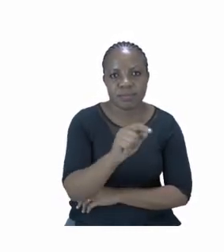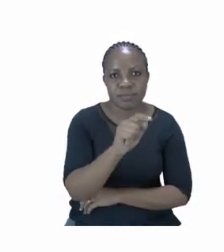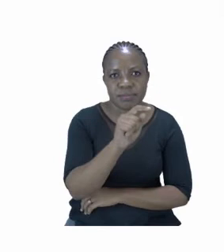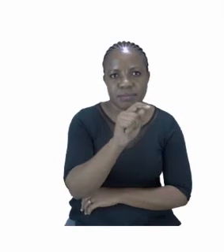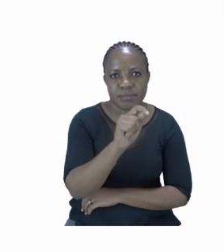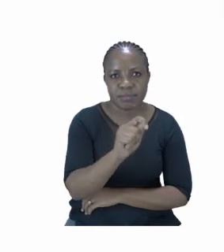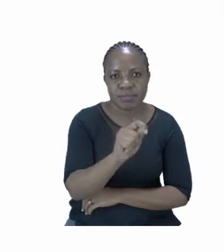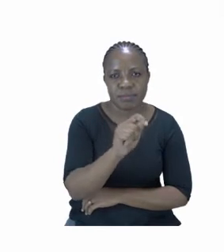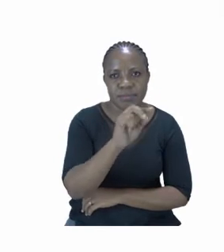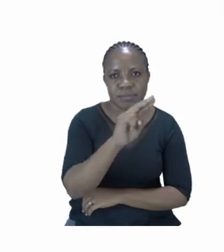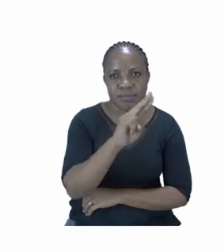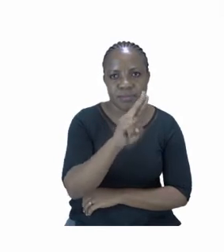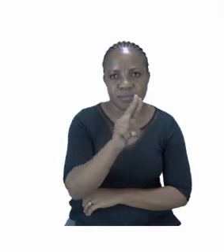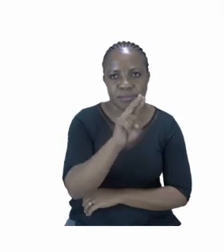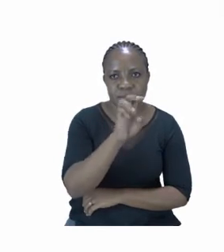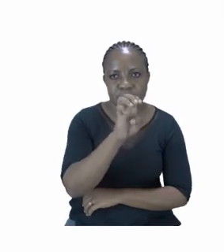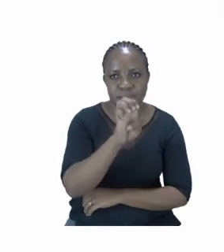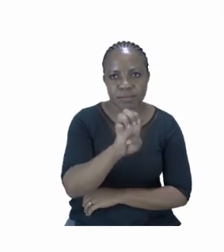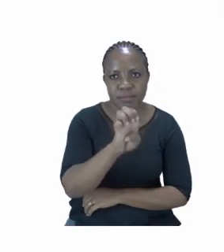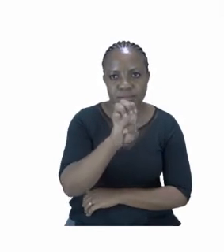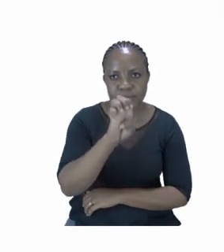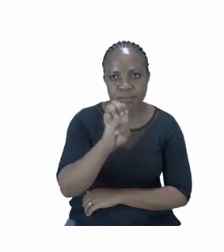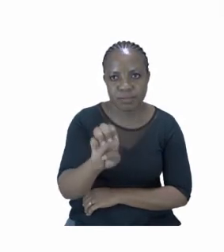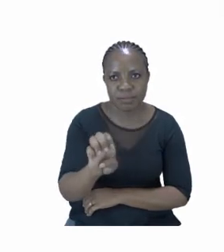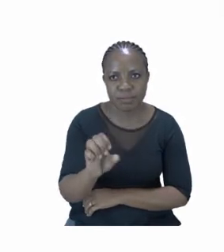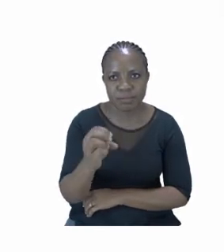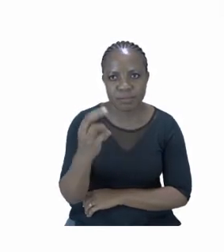word three.